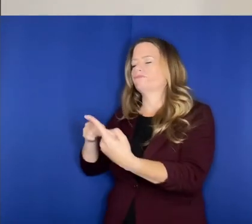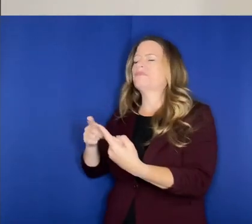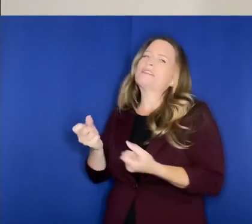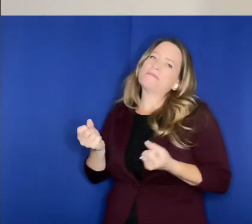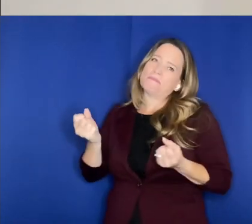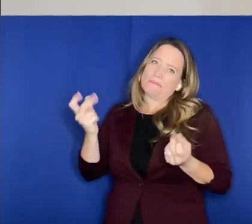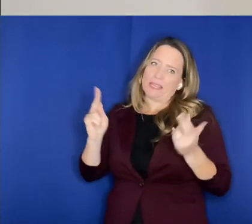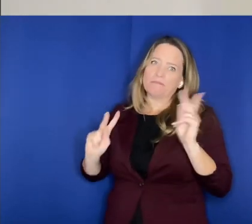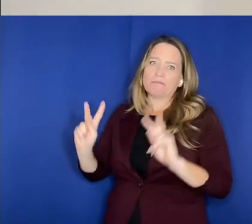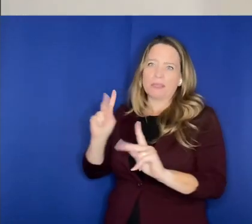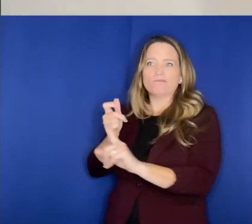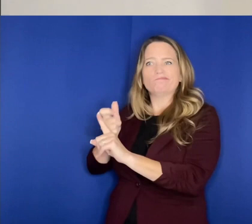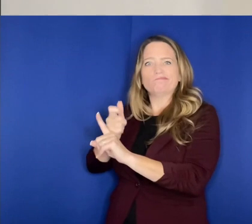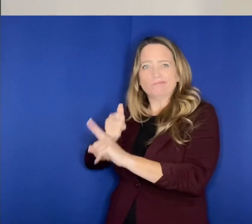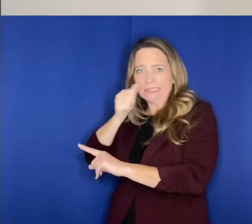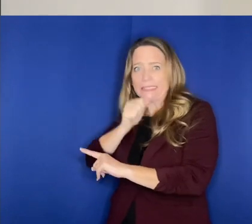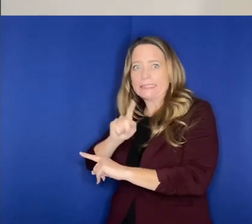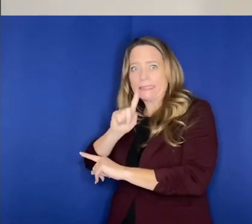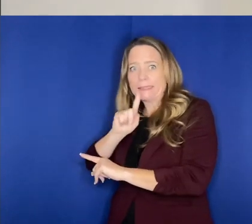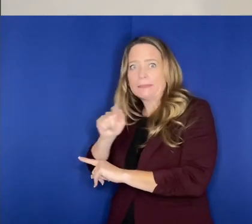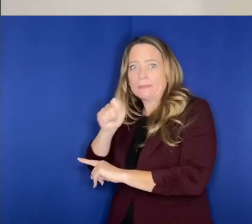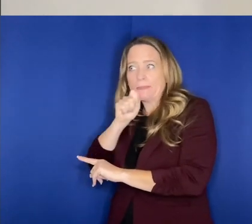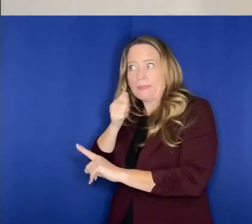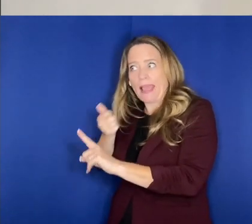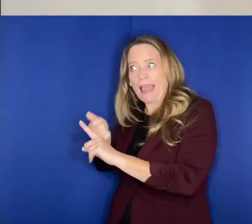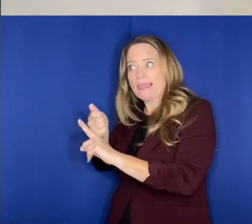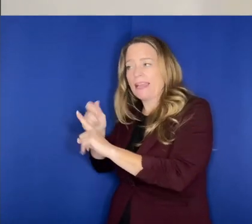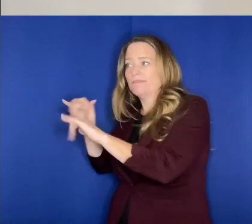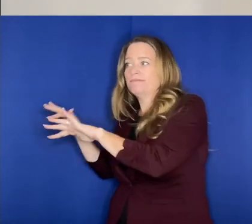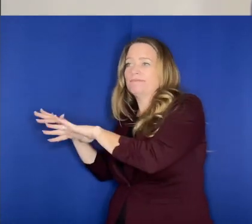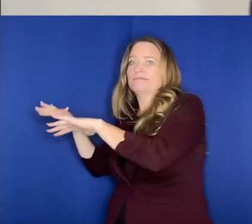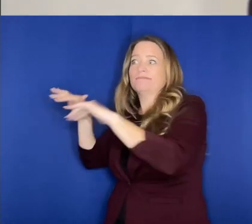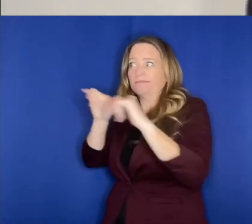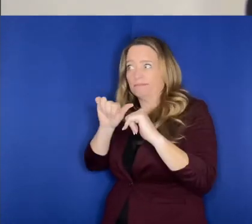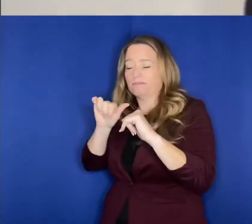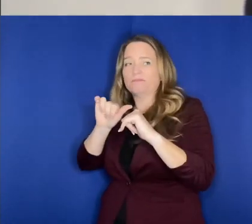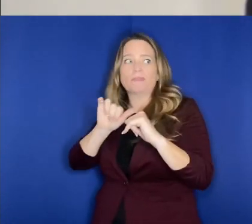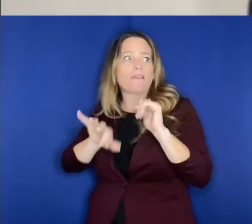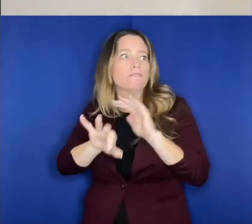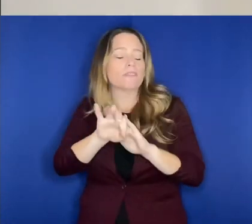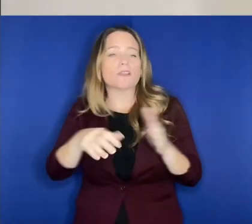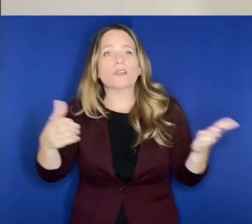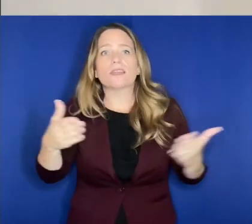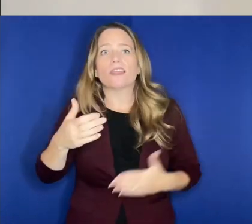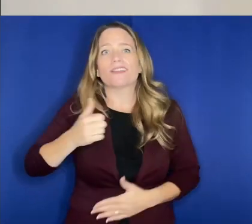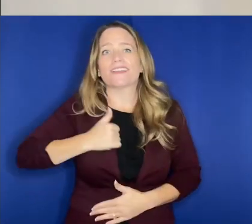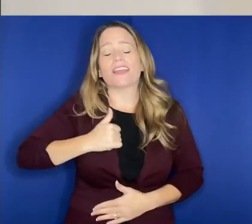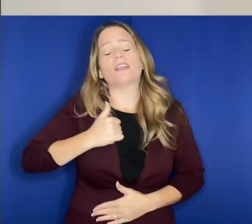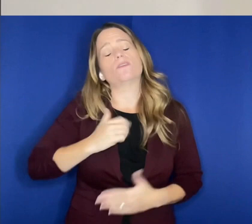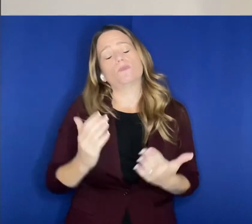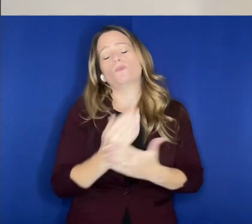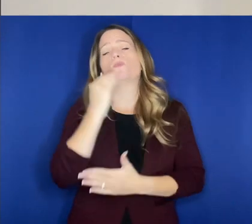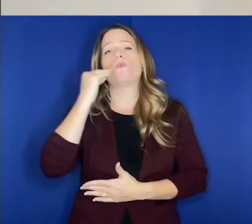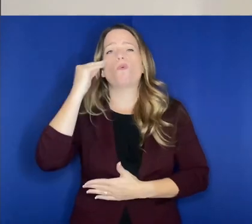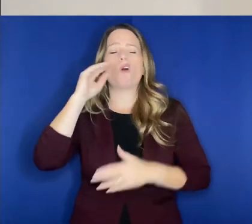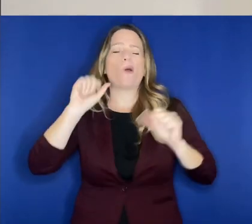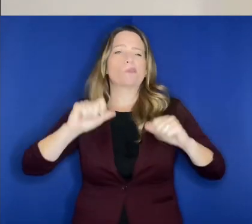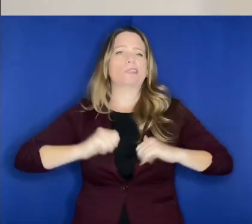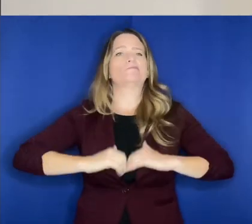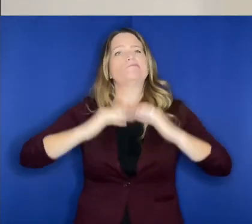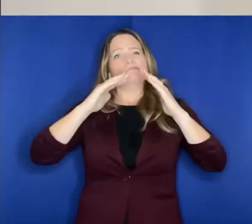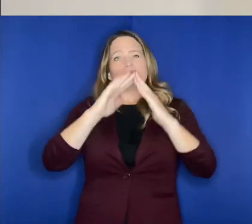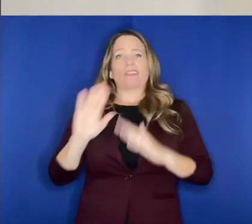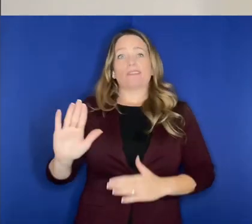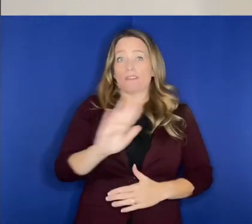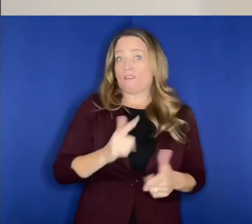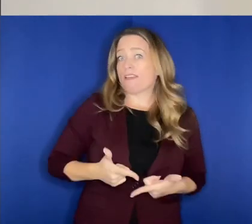of the Ismaili community and others found here a new home in which they could quickly rebuild their